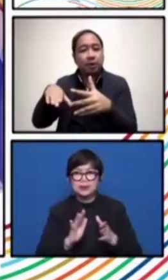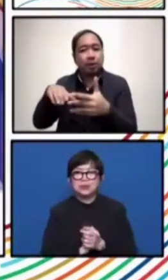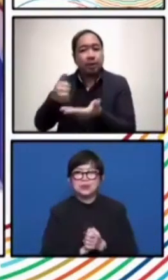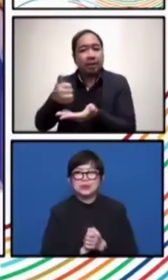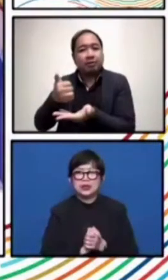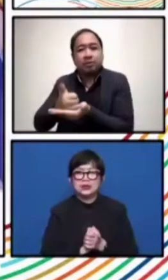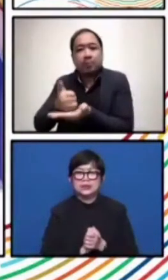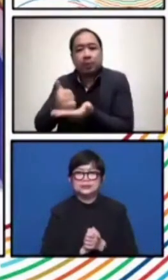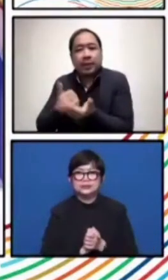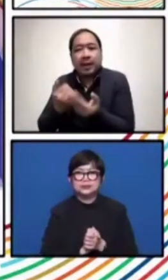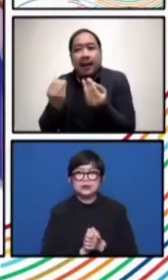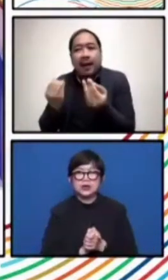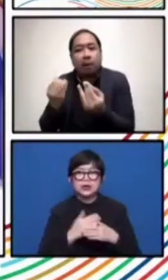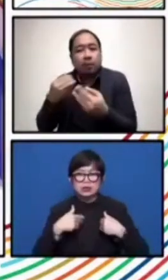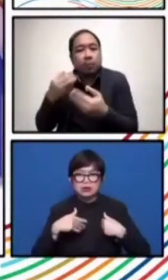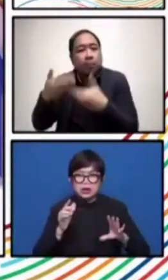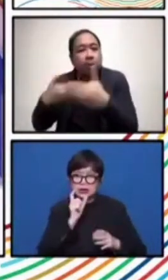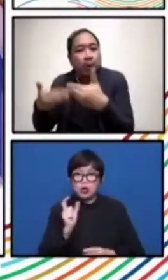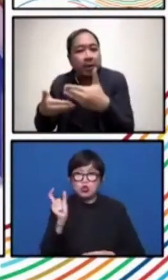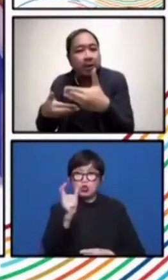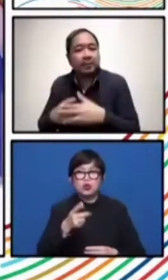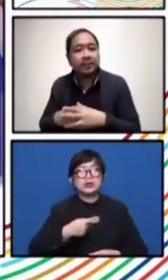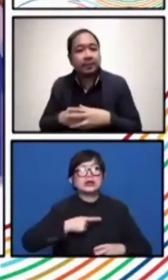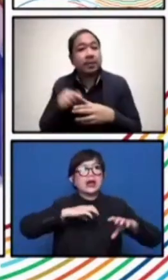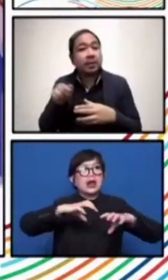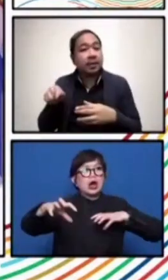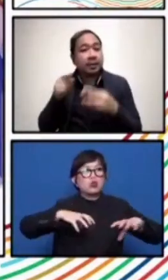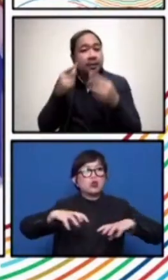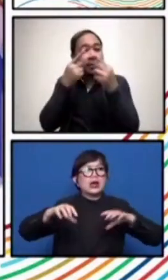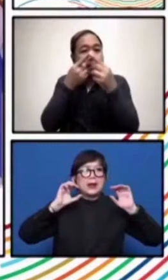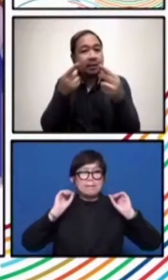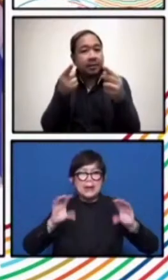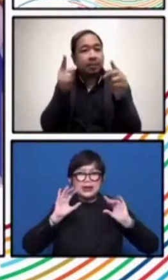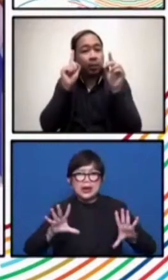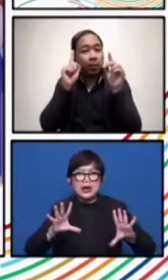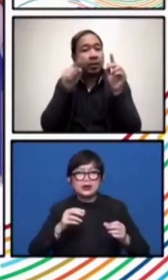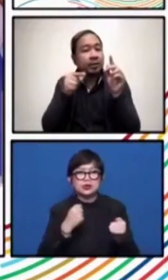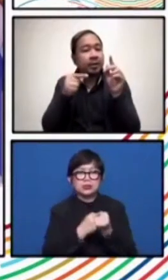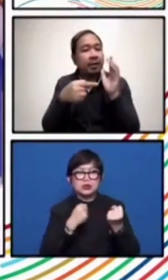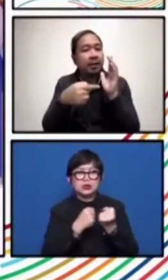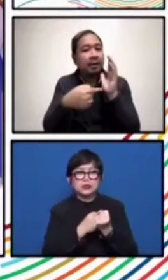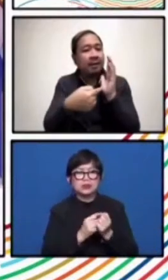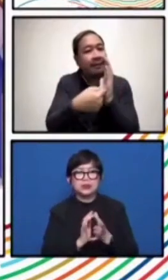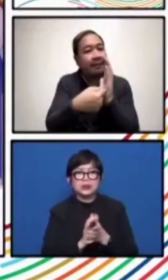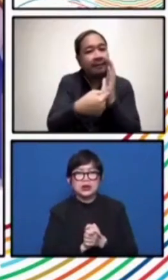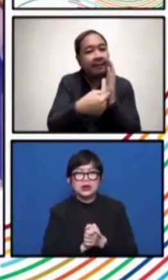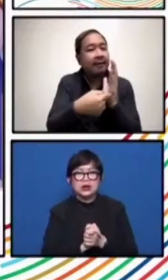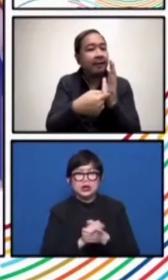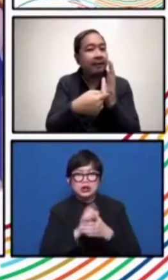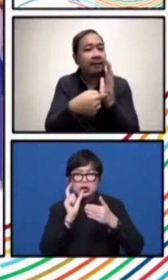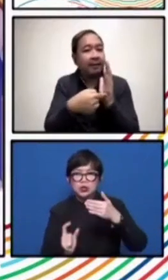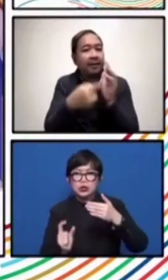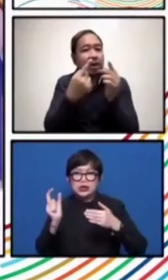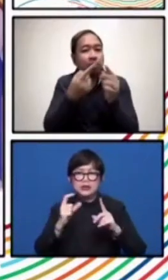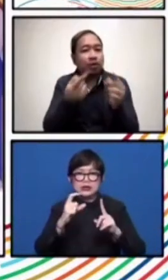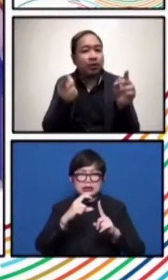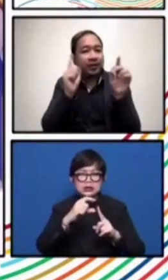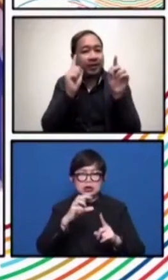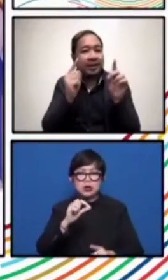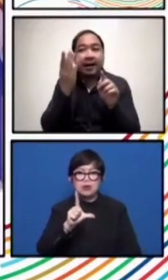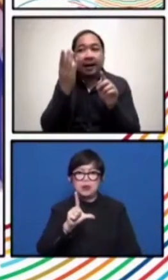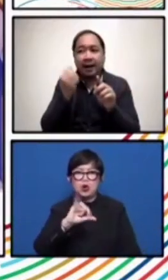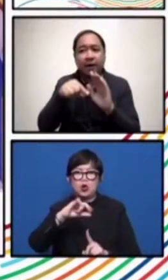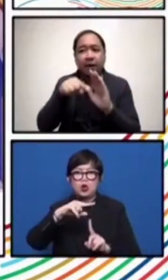the Polytechnic has some special programs Force developing specific